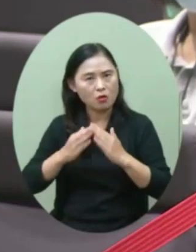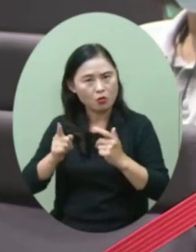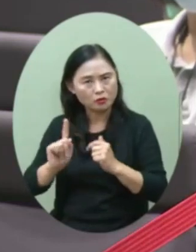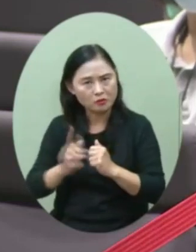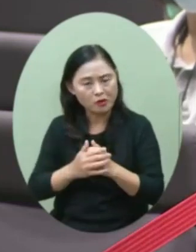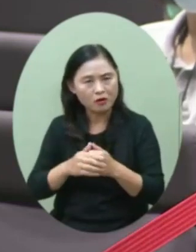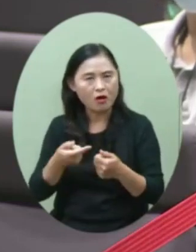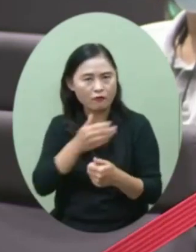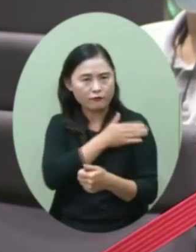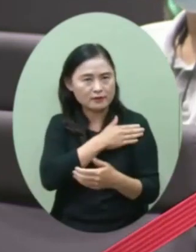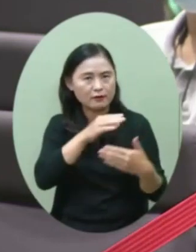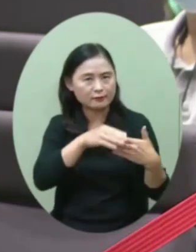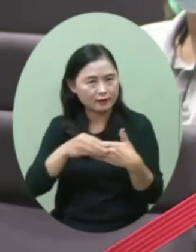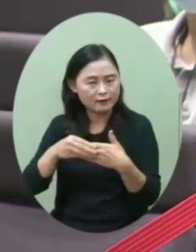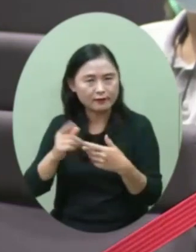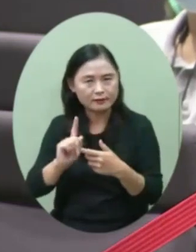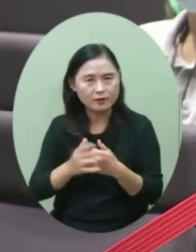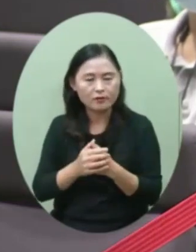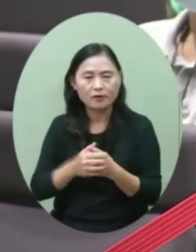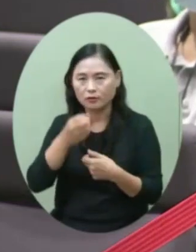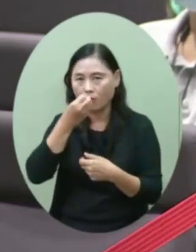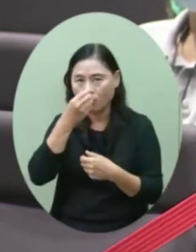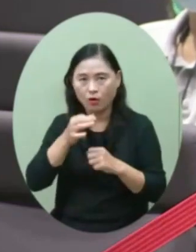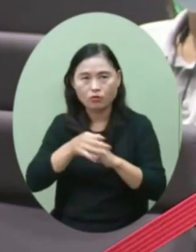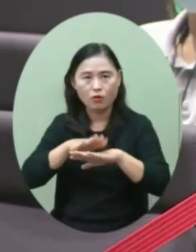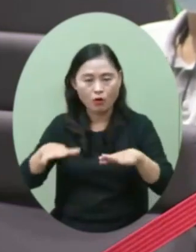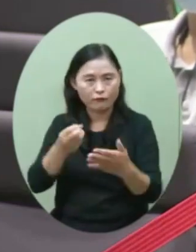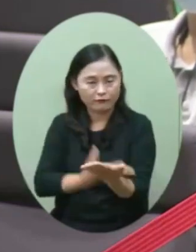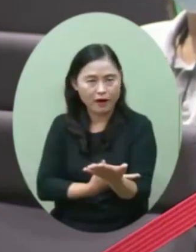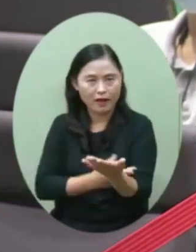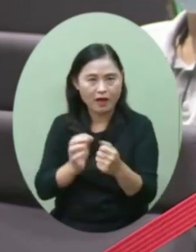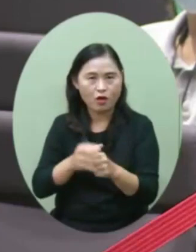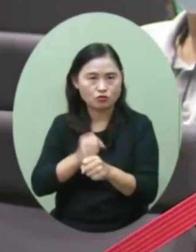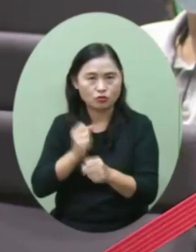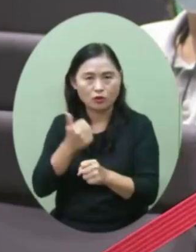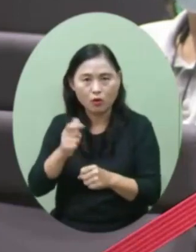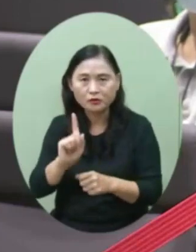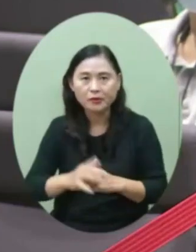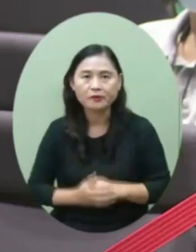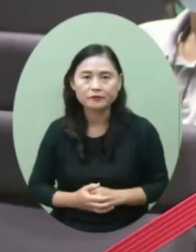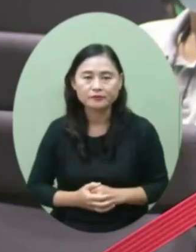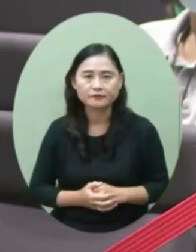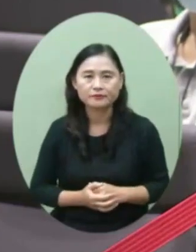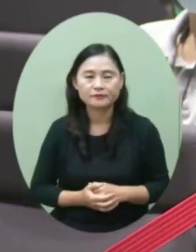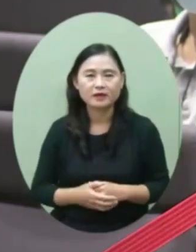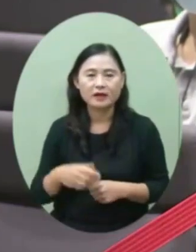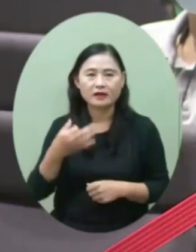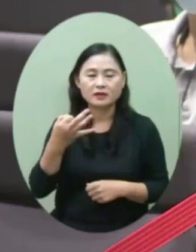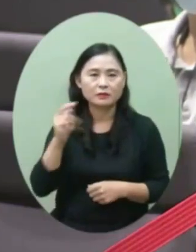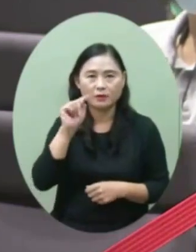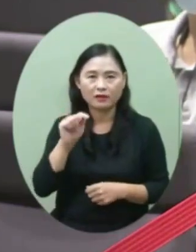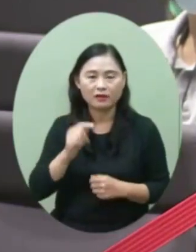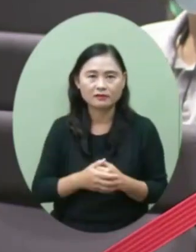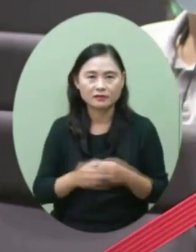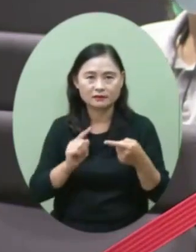for safeguarding national security of the Hong Kong SAR. So how will the chief executive lead this community to make